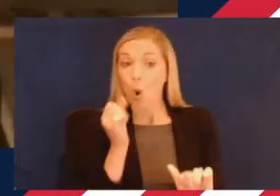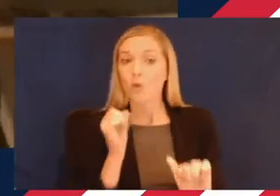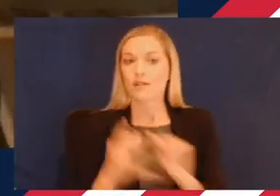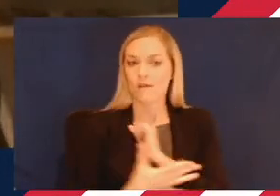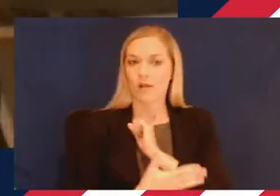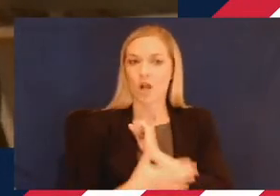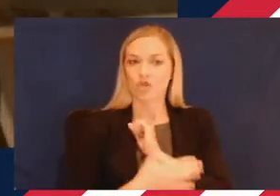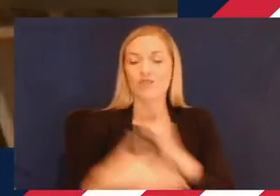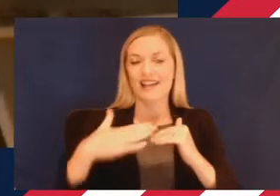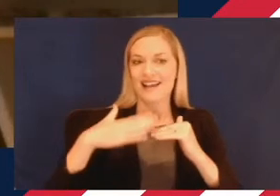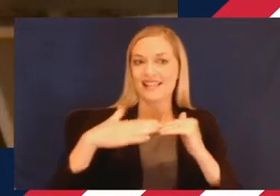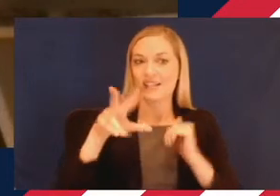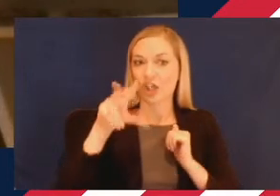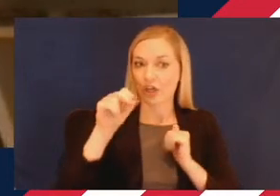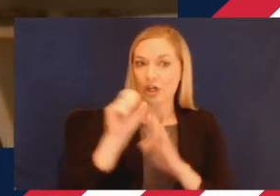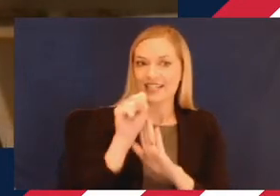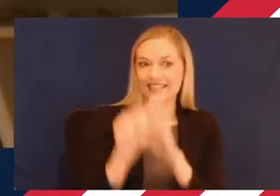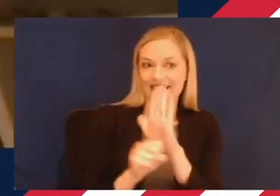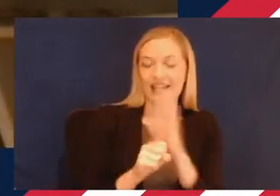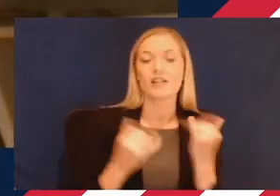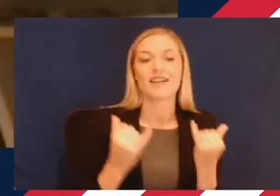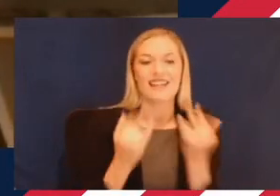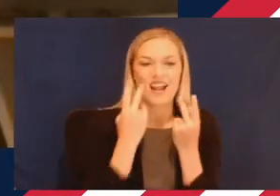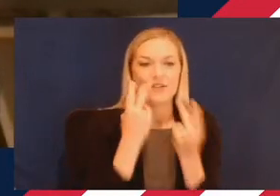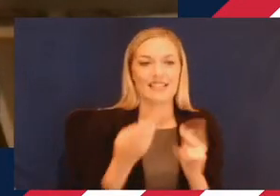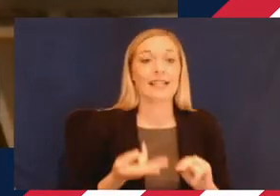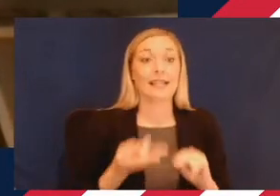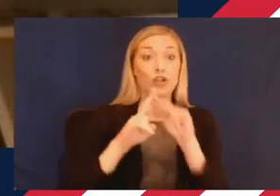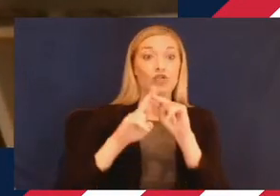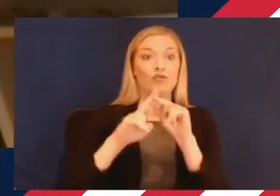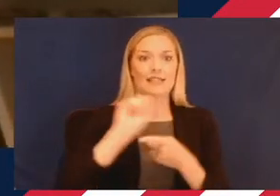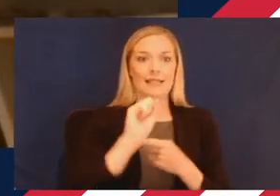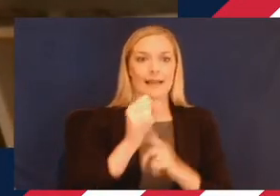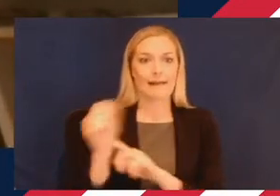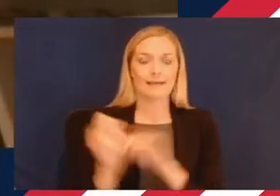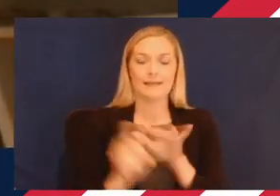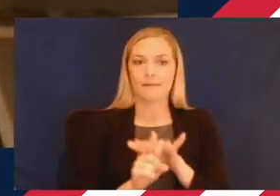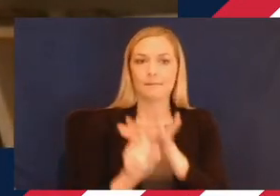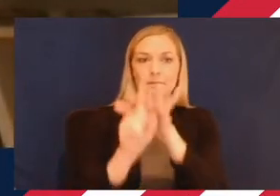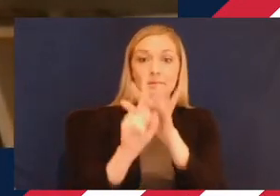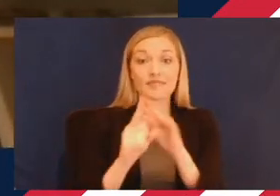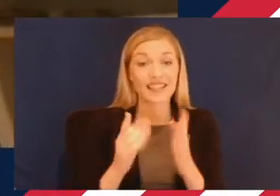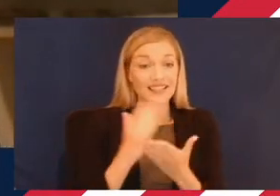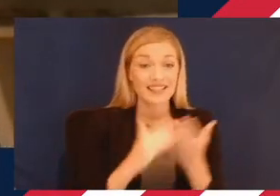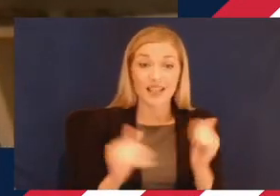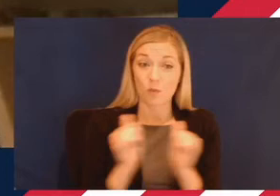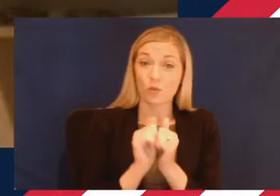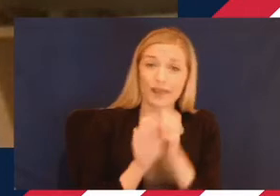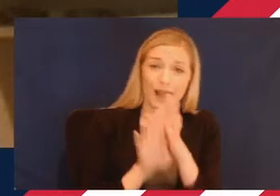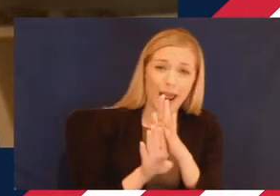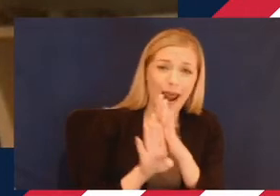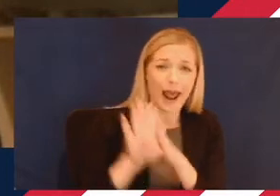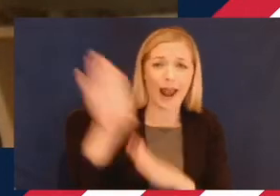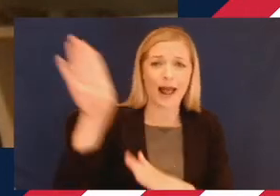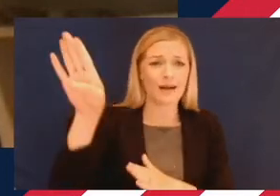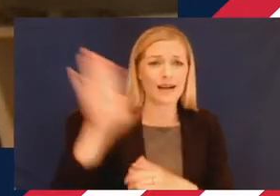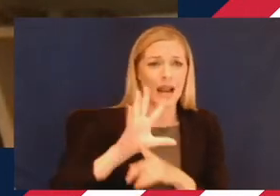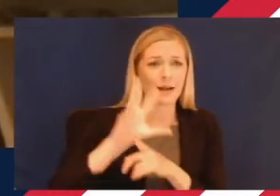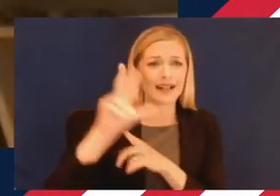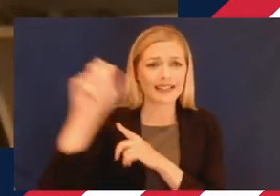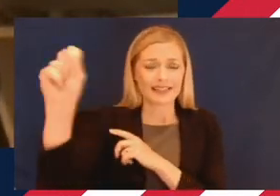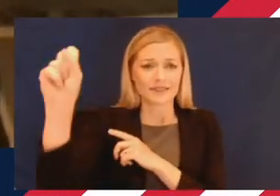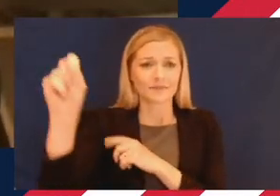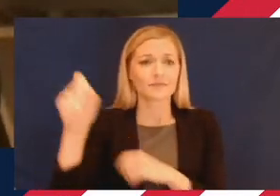now seeing increased cases, some with exponential growth. Minority communities with greater burdens of comorbidities,